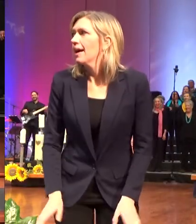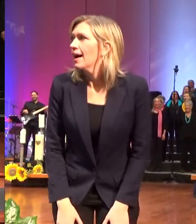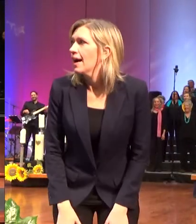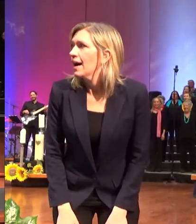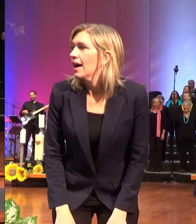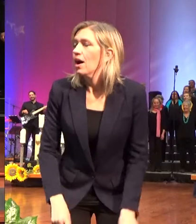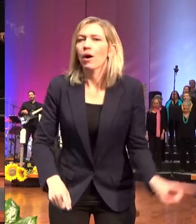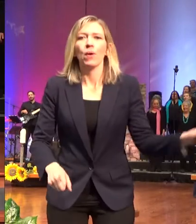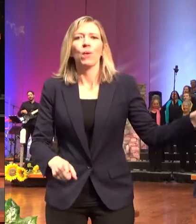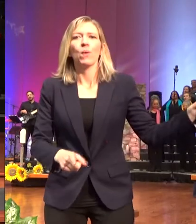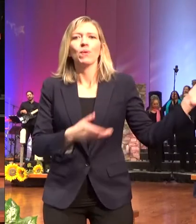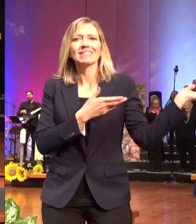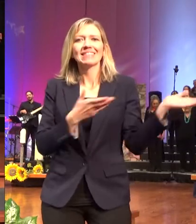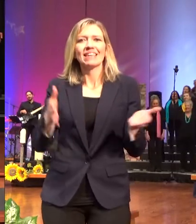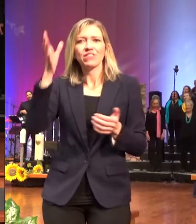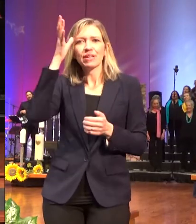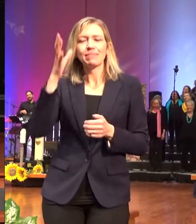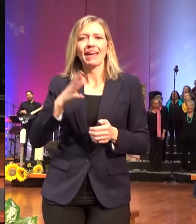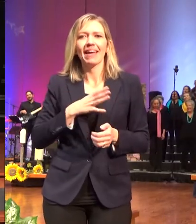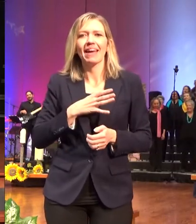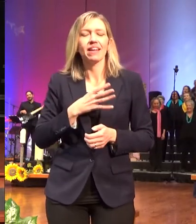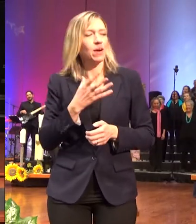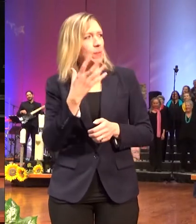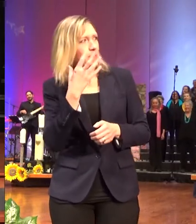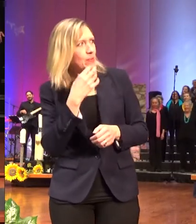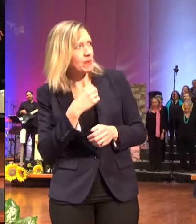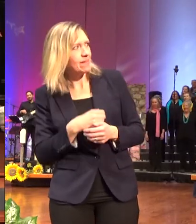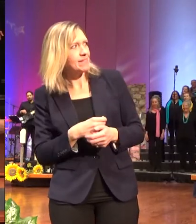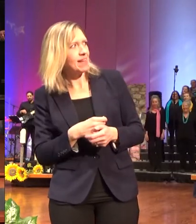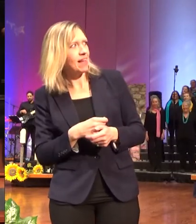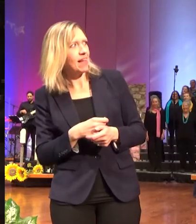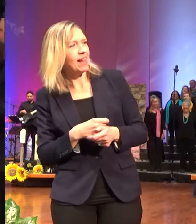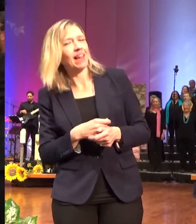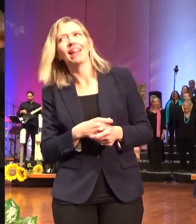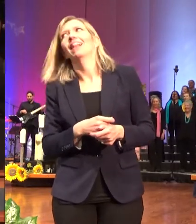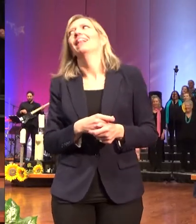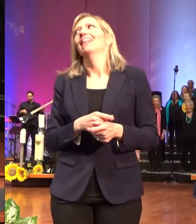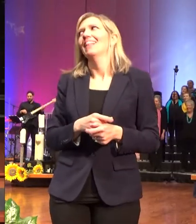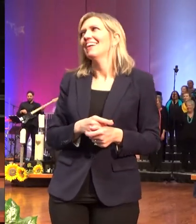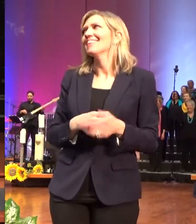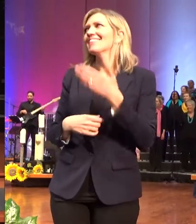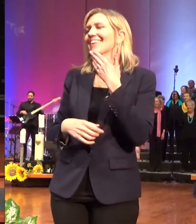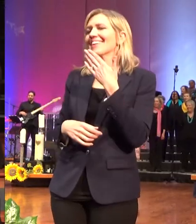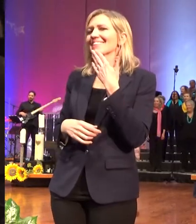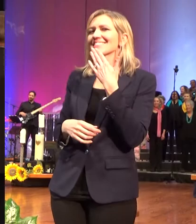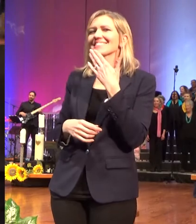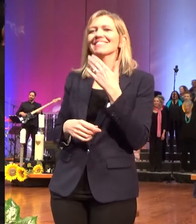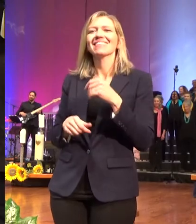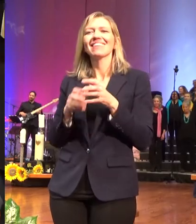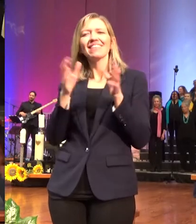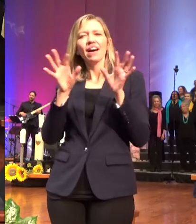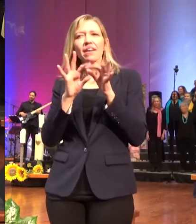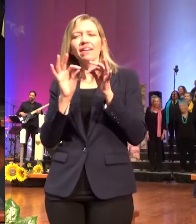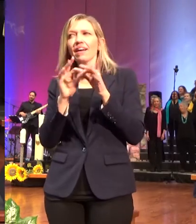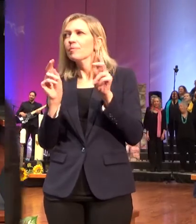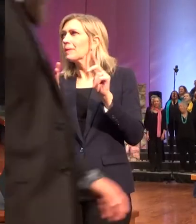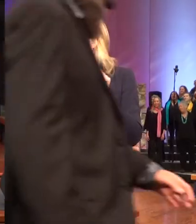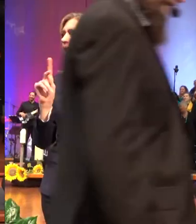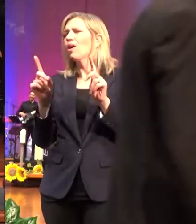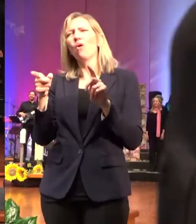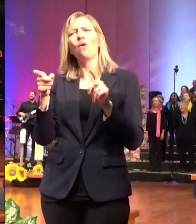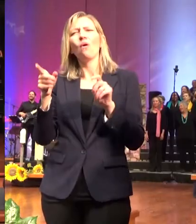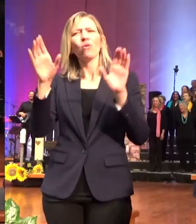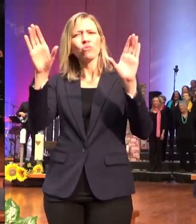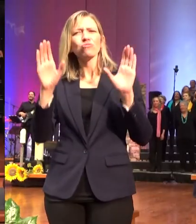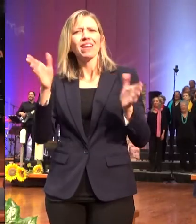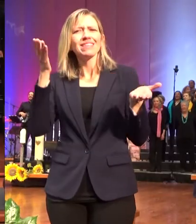Oh, good. Look, there's a delivery man here. Oh, this is beautiful. Oh, yeah. You know, a lot of people are saying, but mm-hmm. now I know what you're thinking. Yeah, this is a